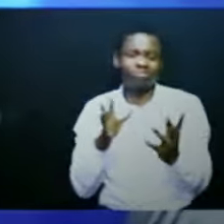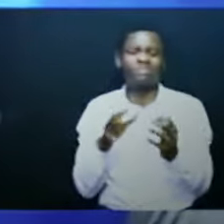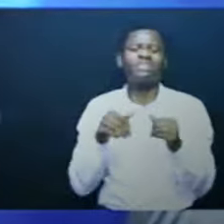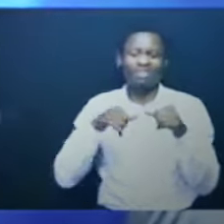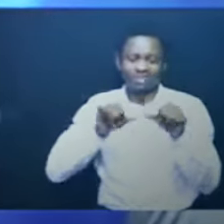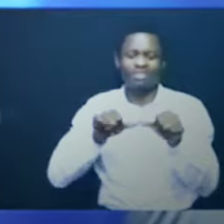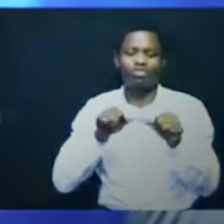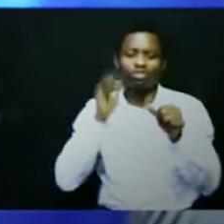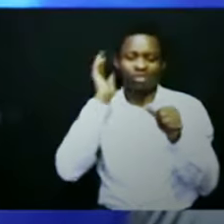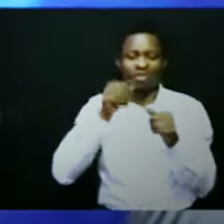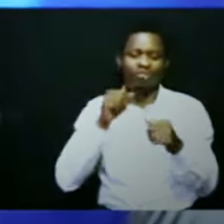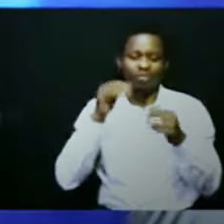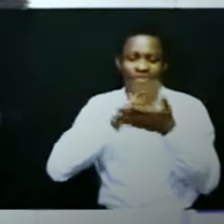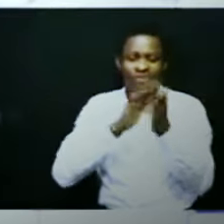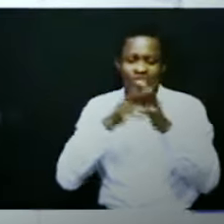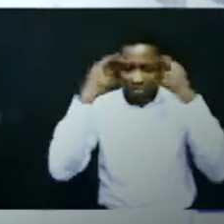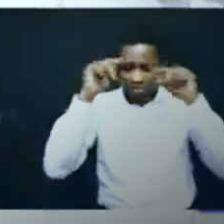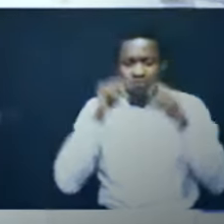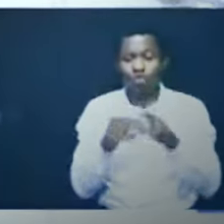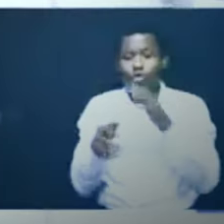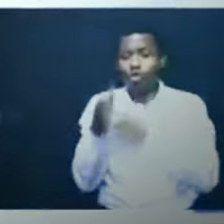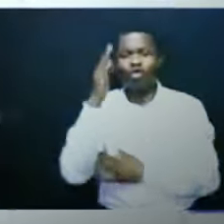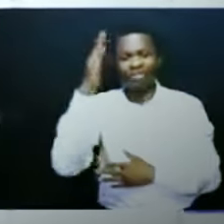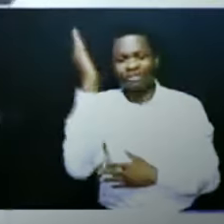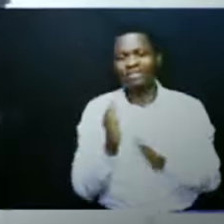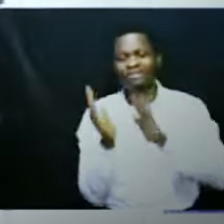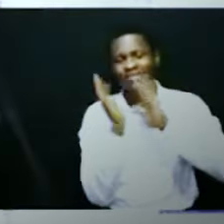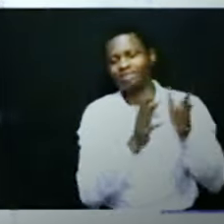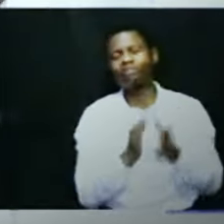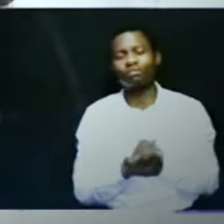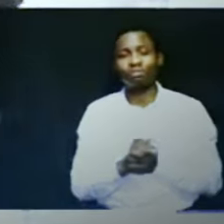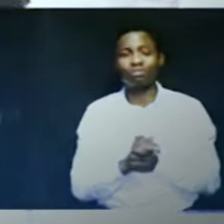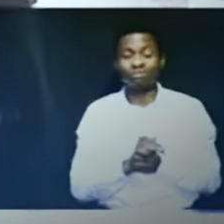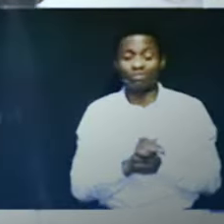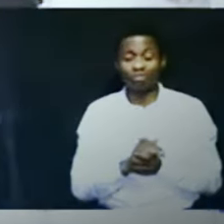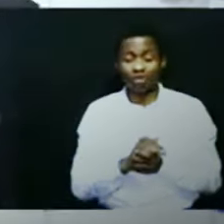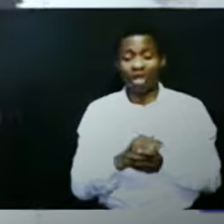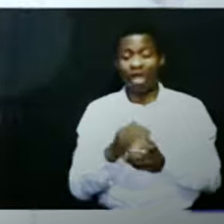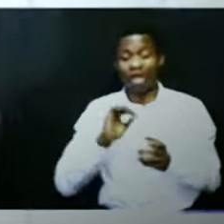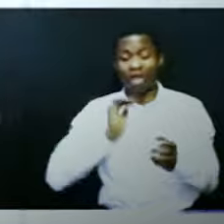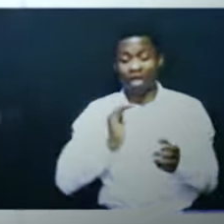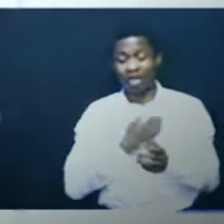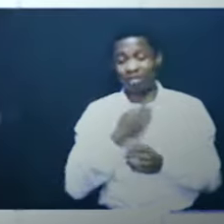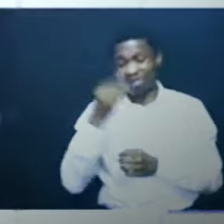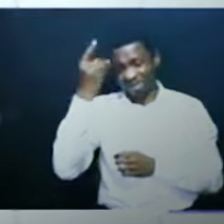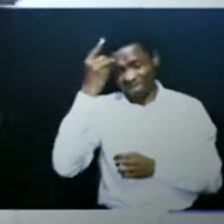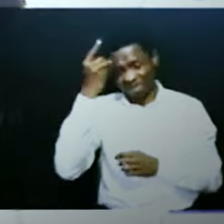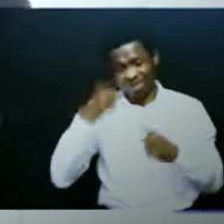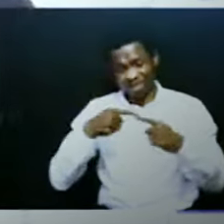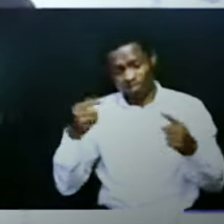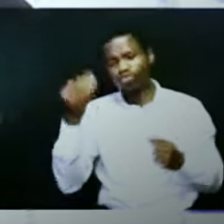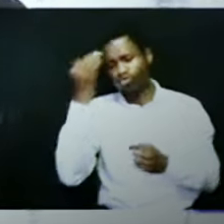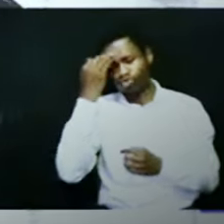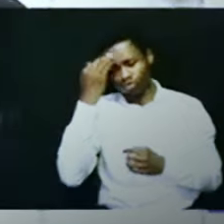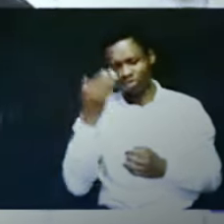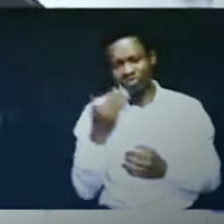Otherwise, their rock is not like our rock. And even our enemies conceive.